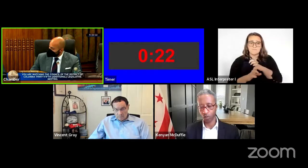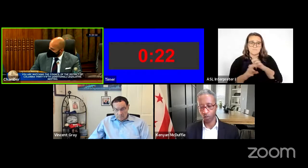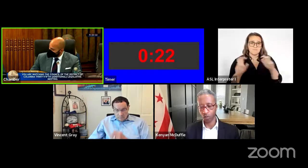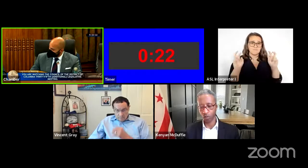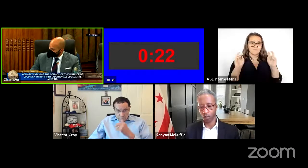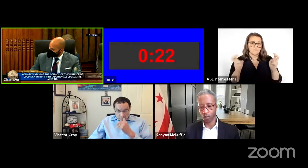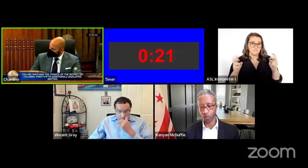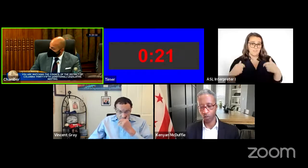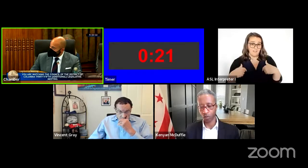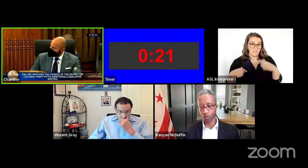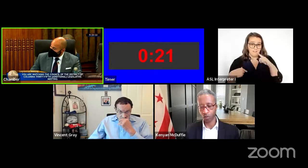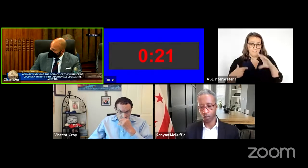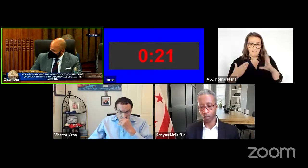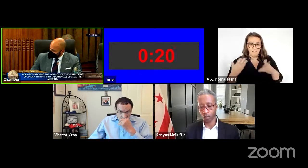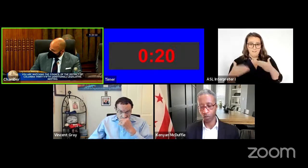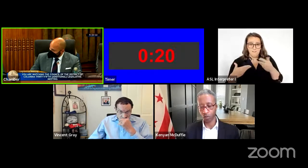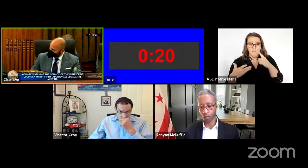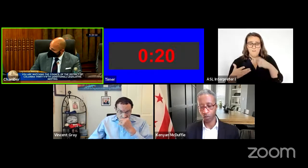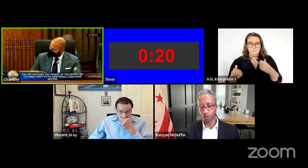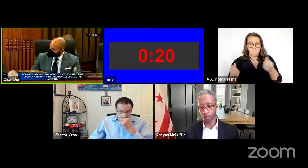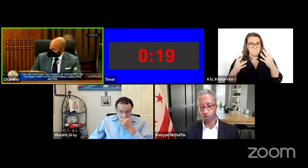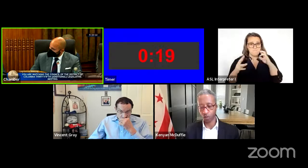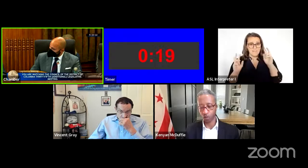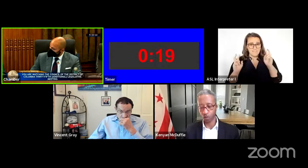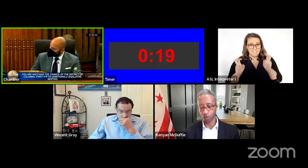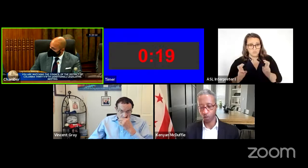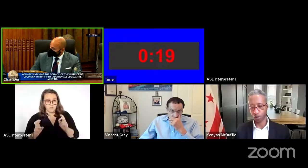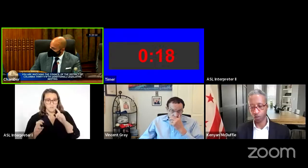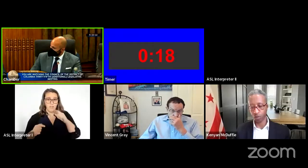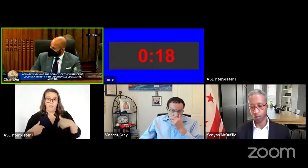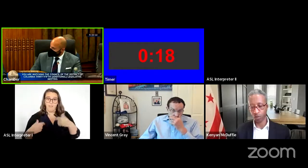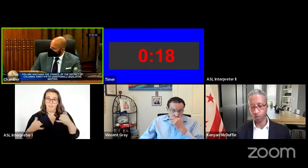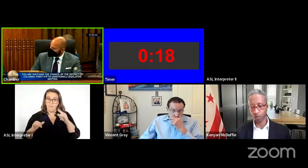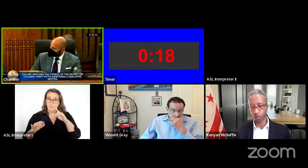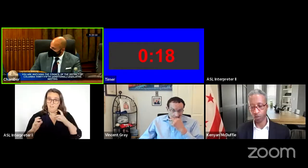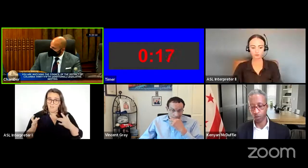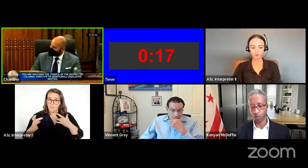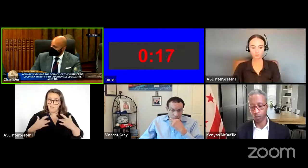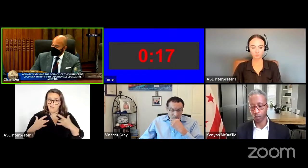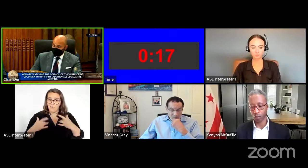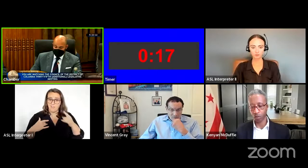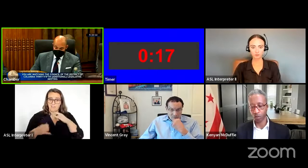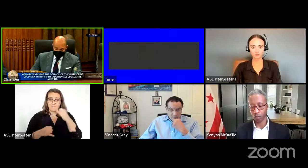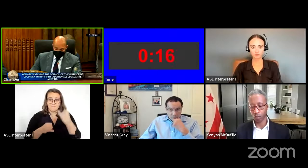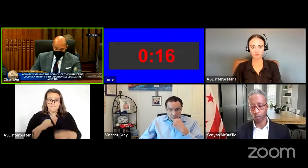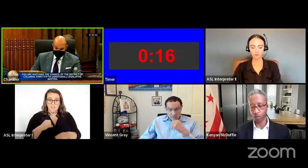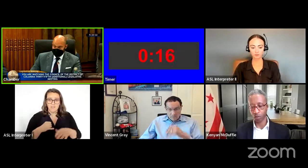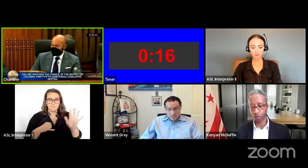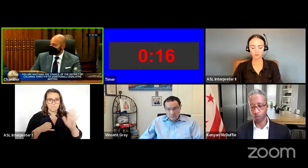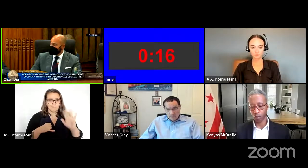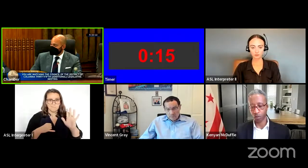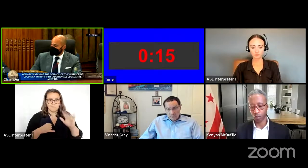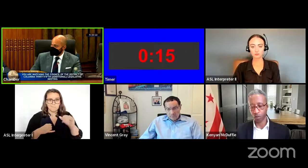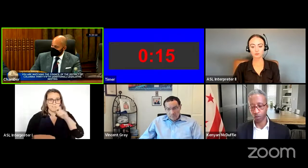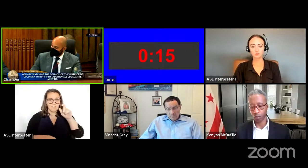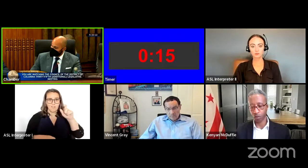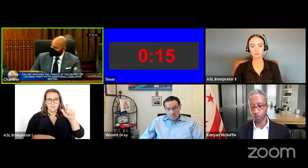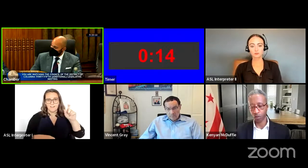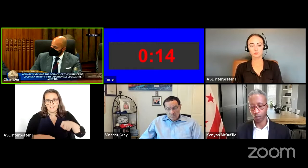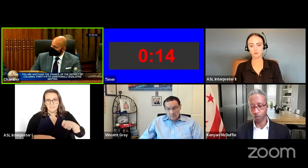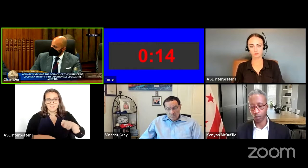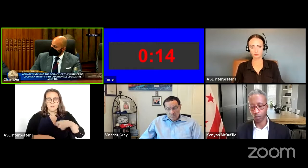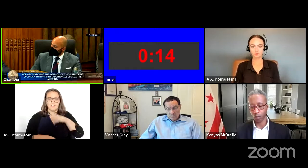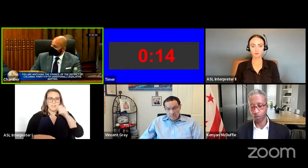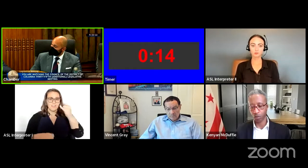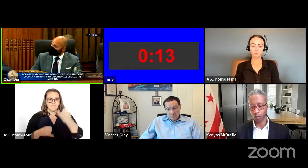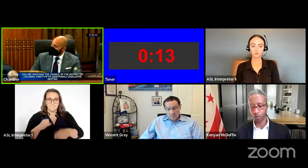through a number of issues in this bill, but I still have concerns. So these aren't the final round of changes that are necessary. It's not the final round